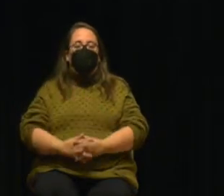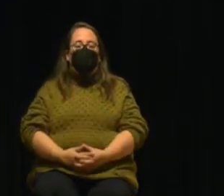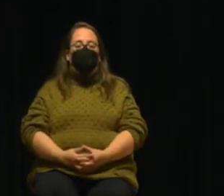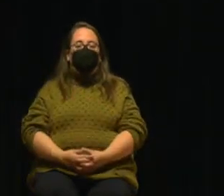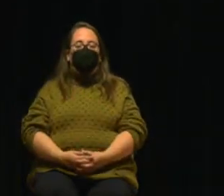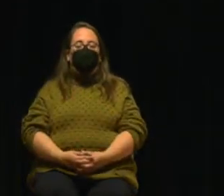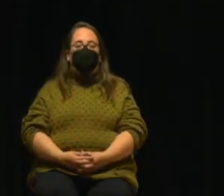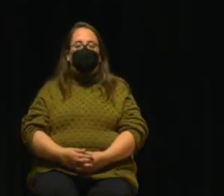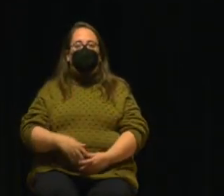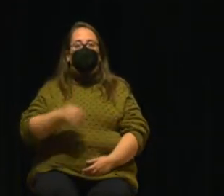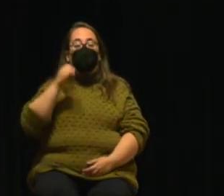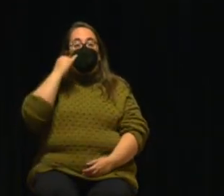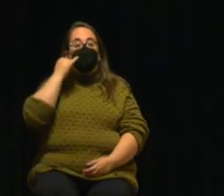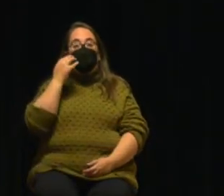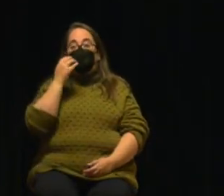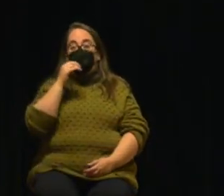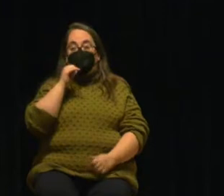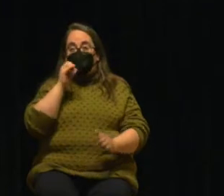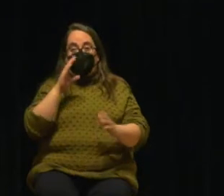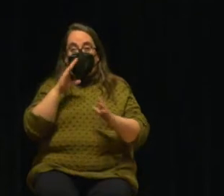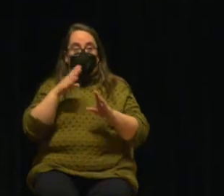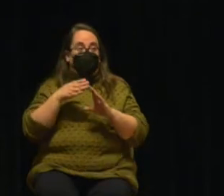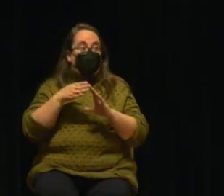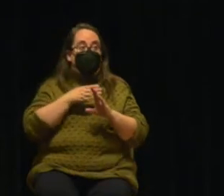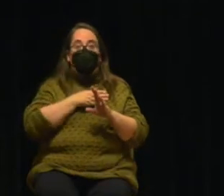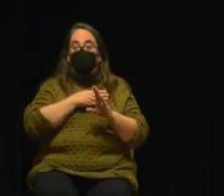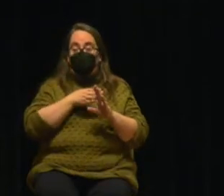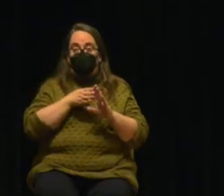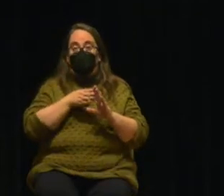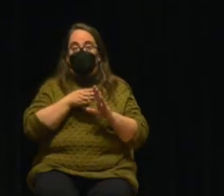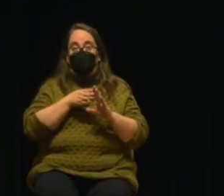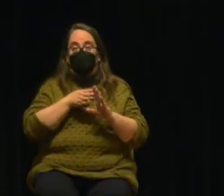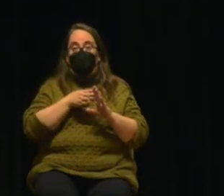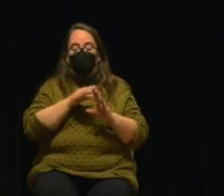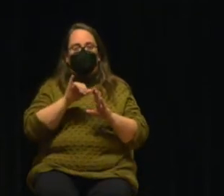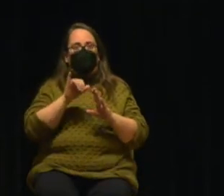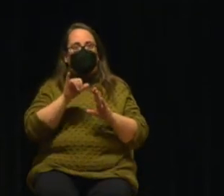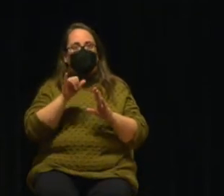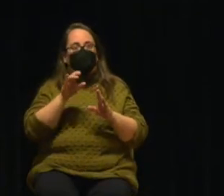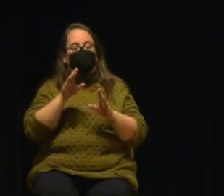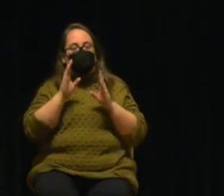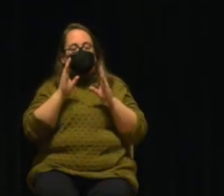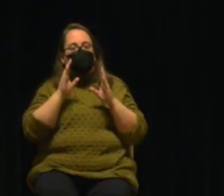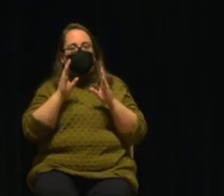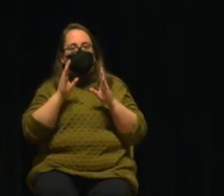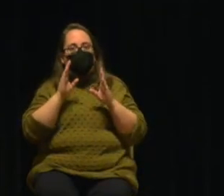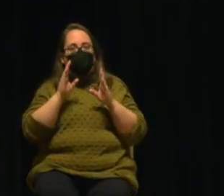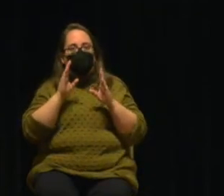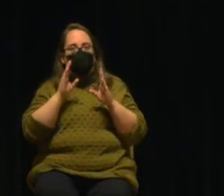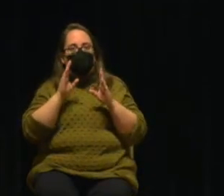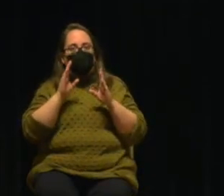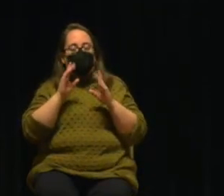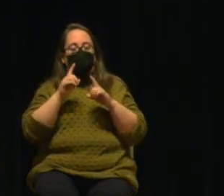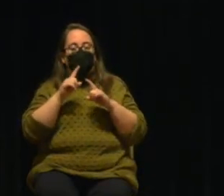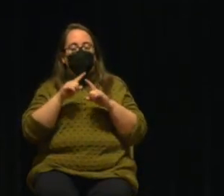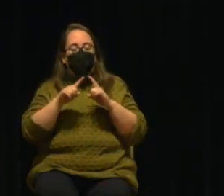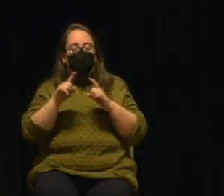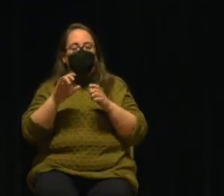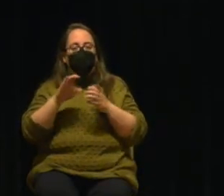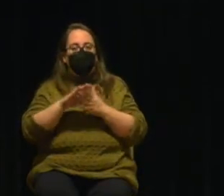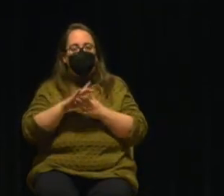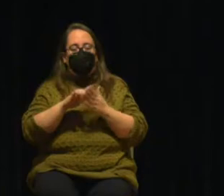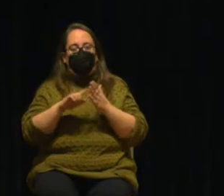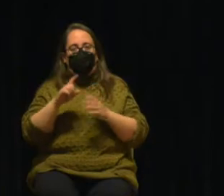If William Still wasn't paying attention before, he all of a sudden snapped to attention. He couldn't believe what he was